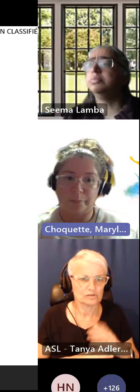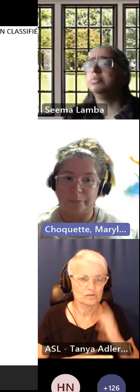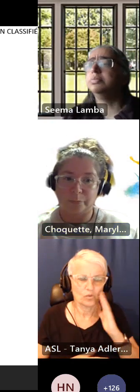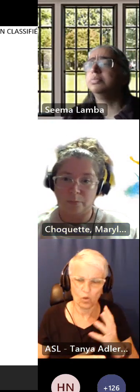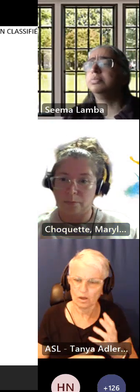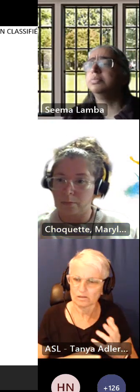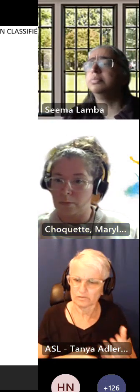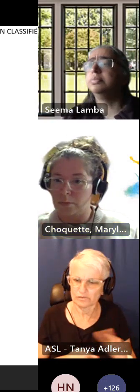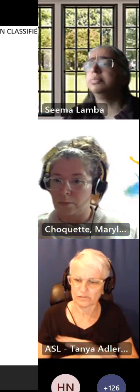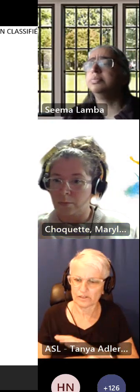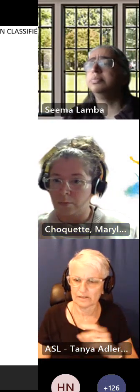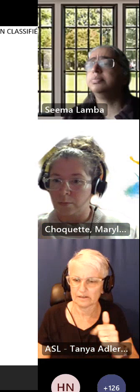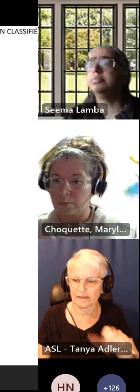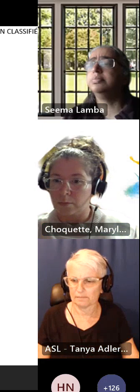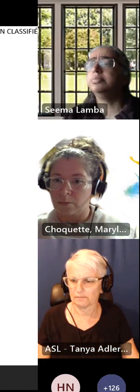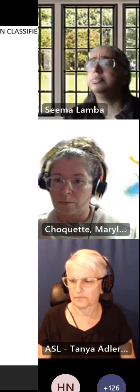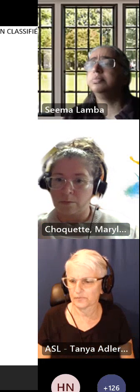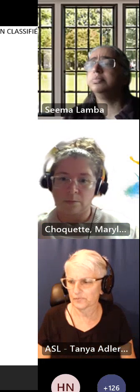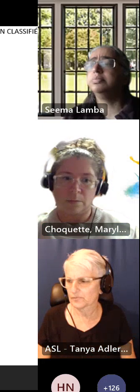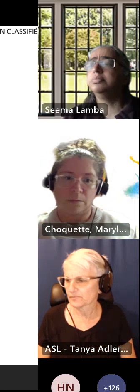gap.